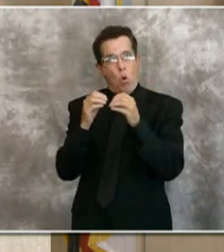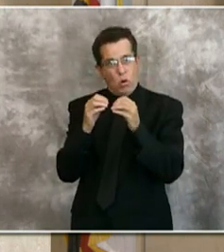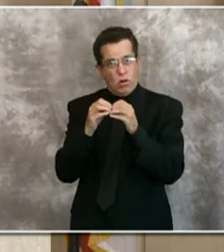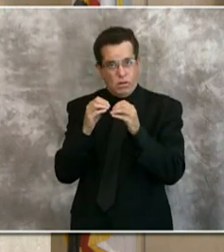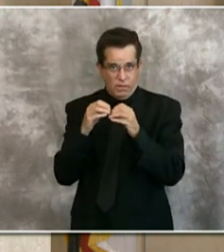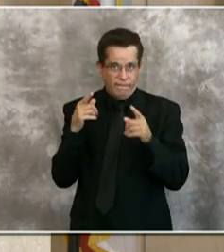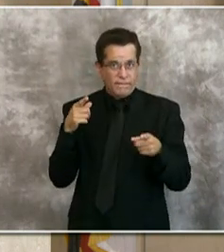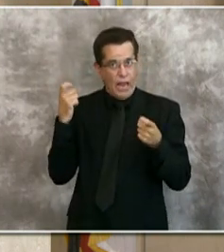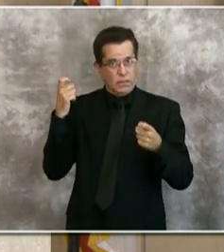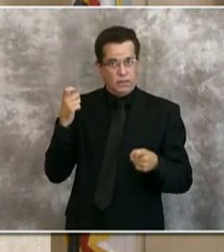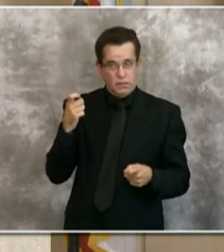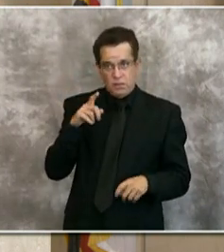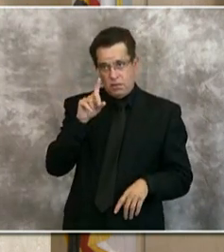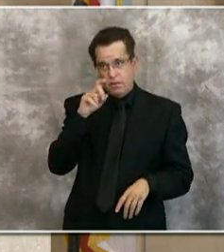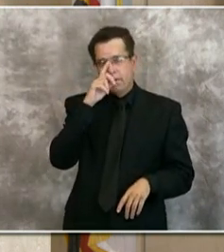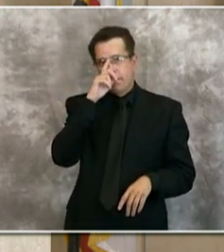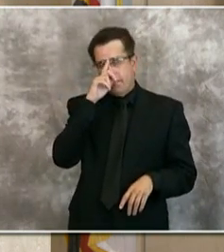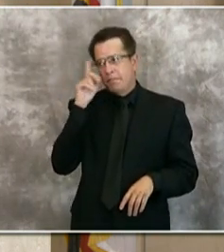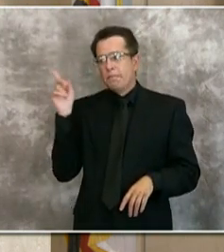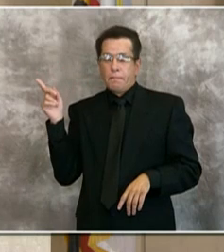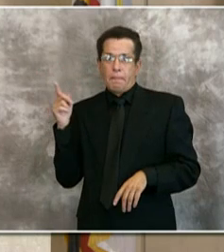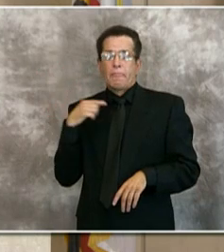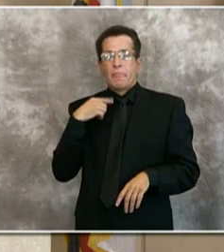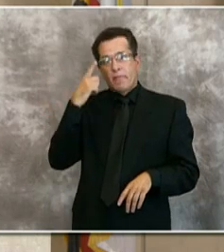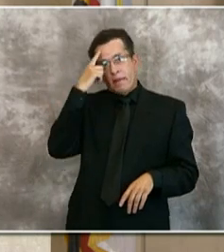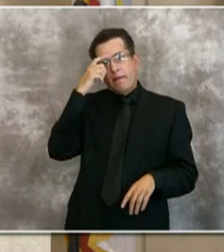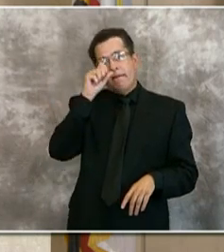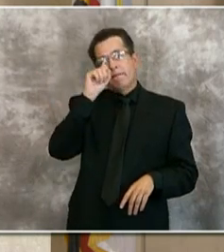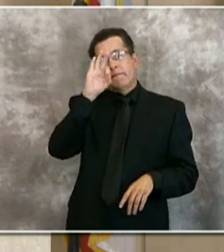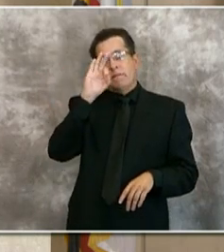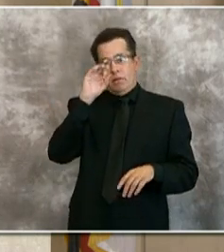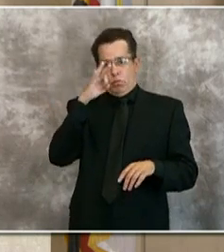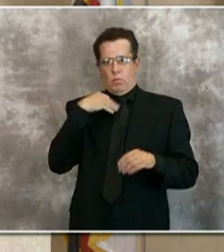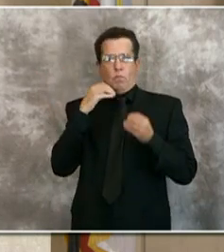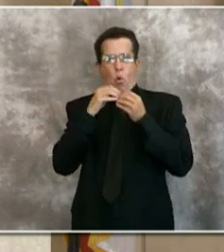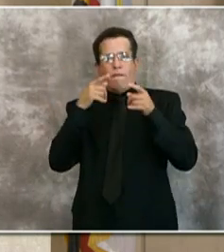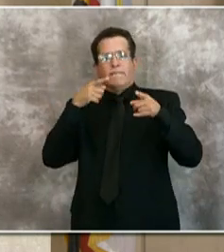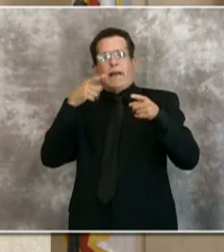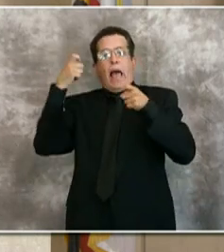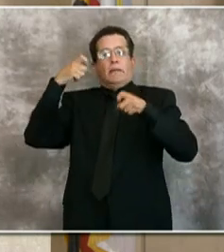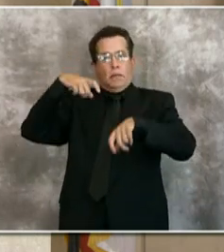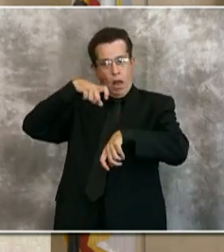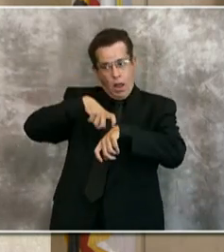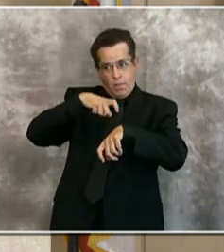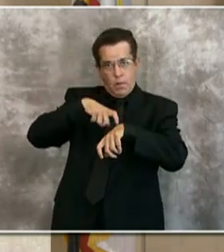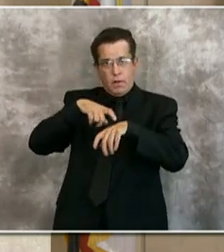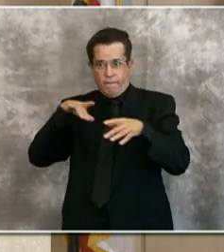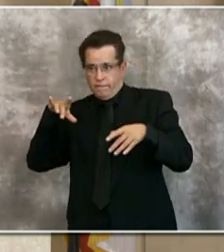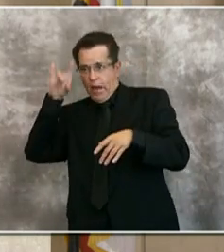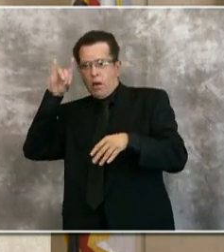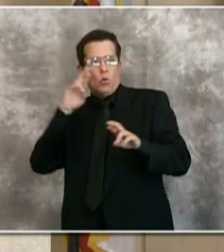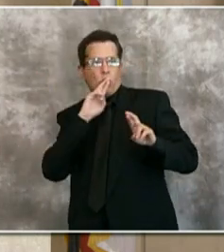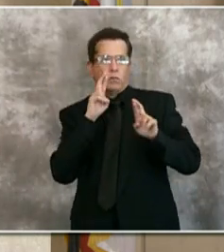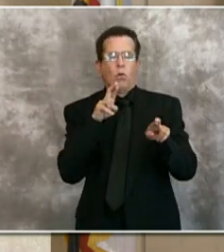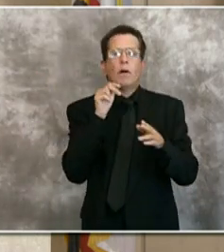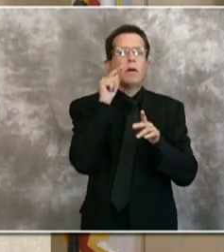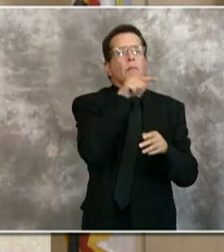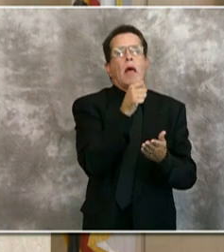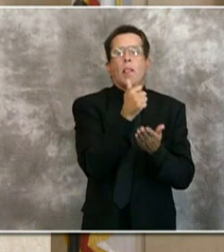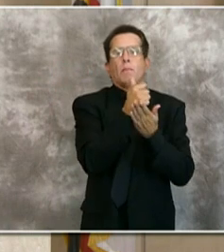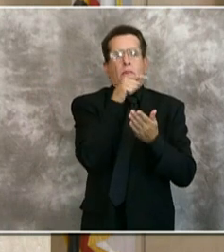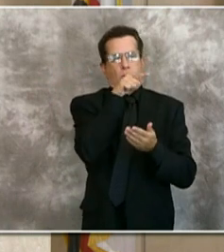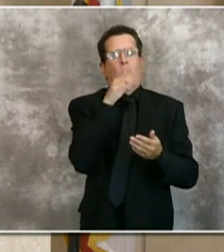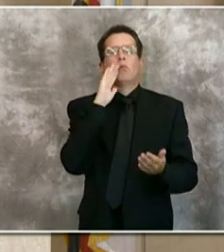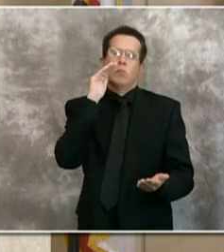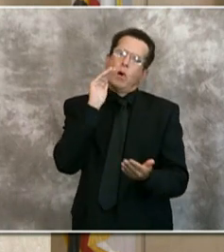have? I think, again, ideally, by shortening those times, we have the best chance of getting the virus